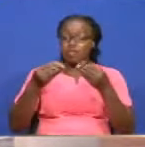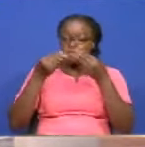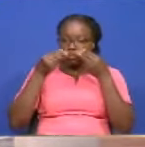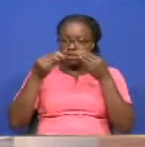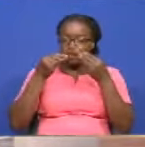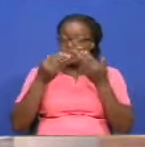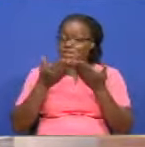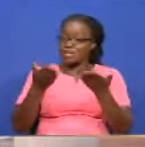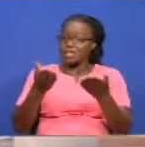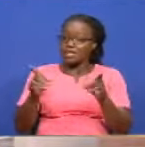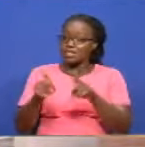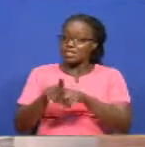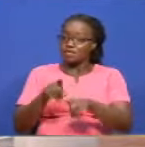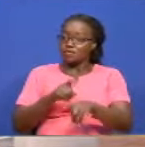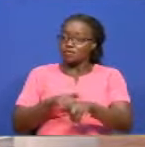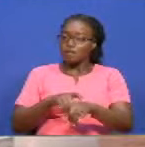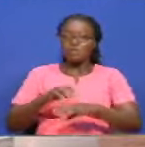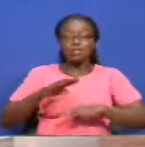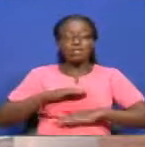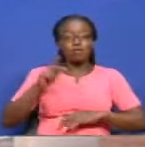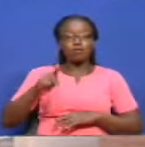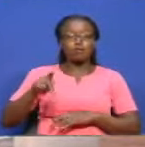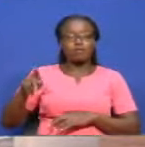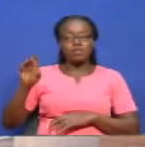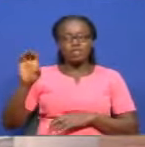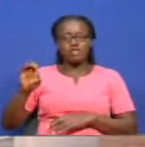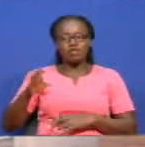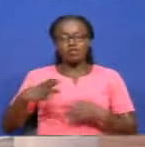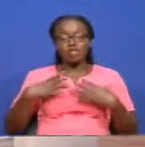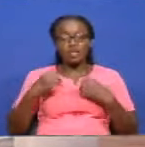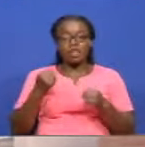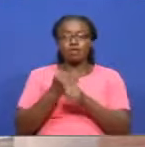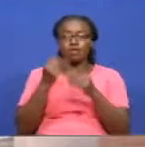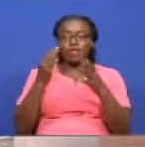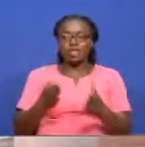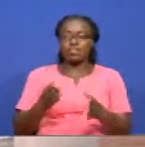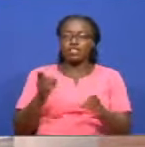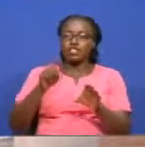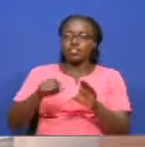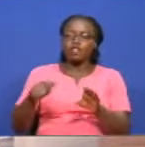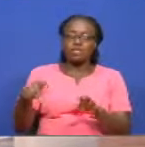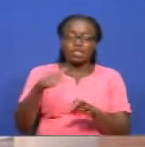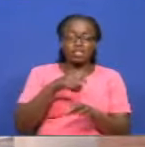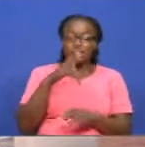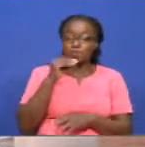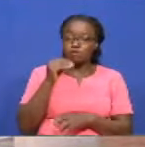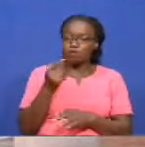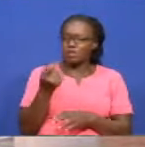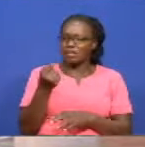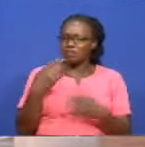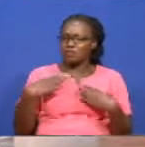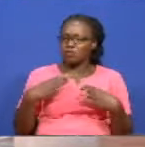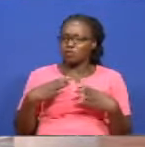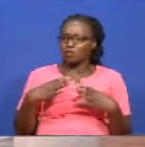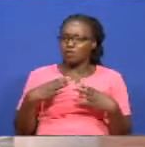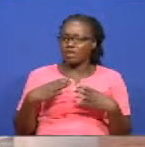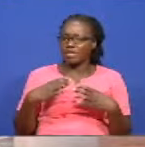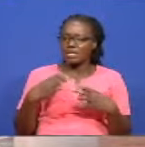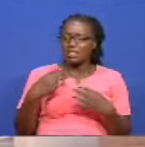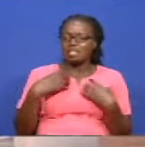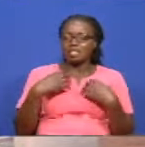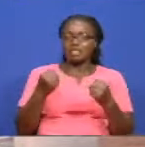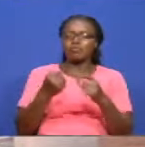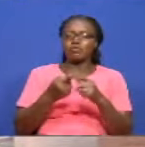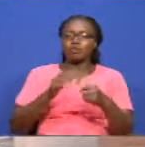time, do we have enough PPEs for the healthcare providers here? So join us even as we speak with a few recoveries of COVID-19 and those